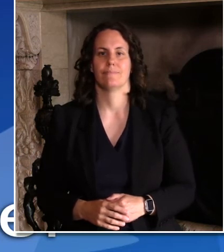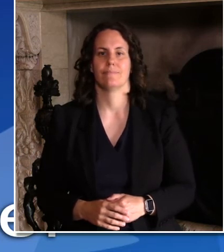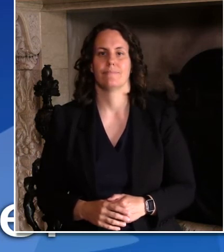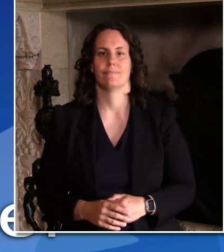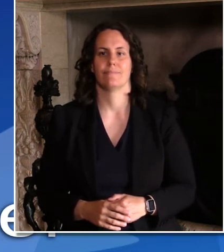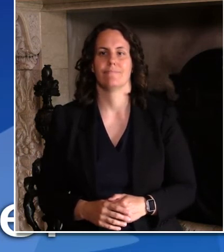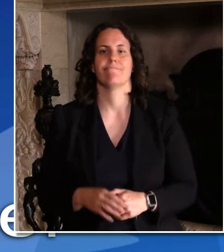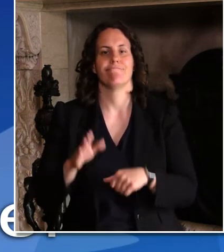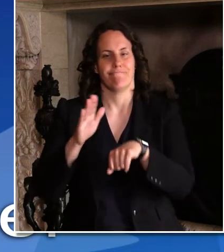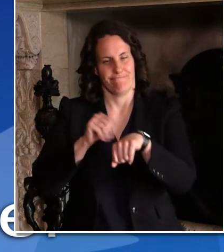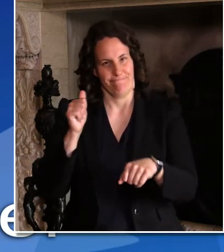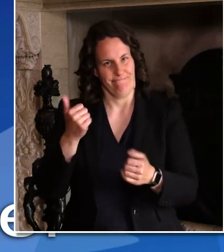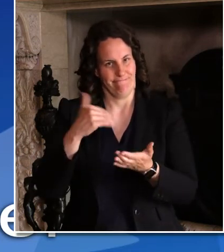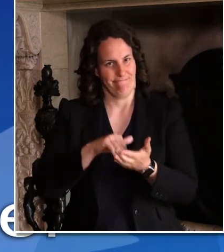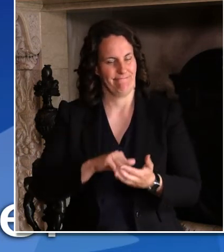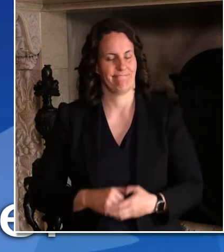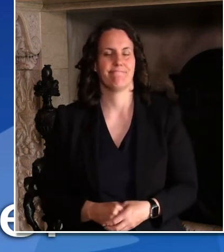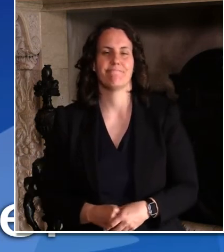Patrick Marley?